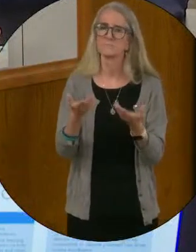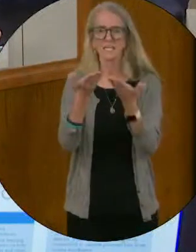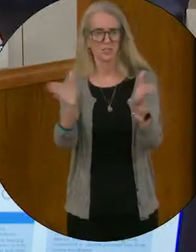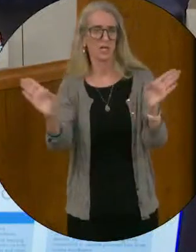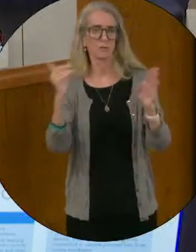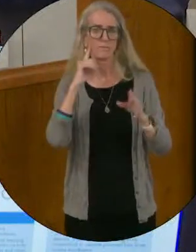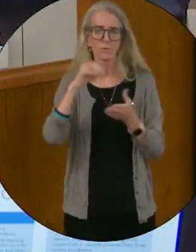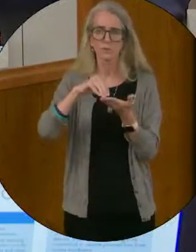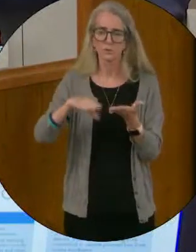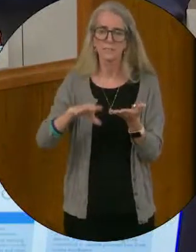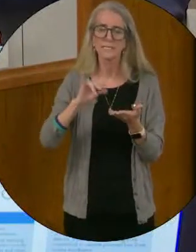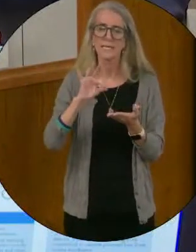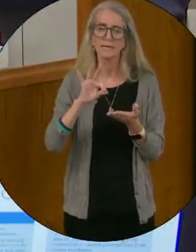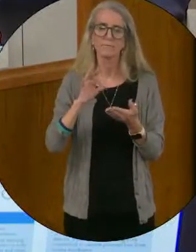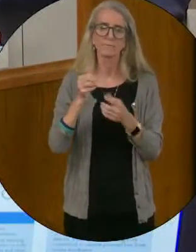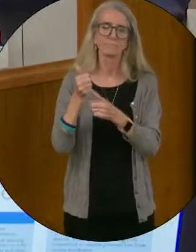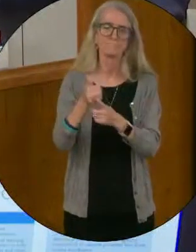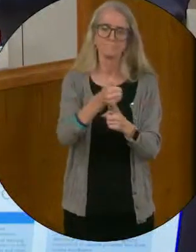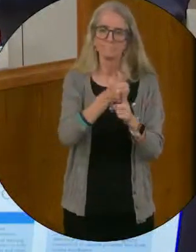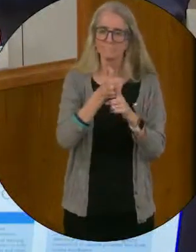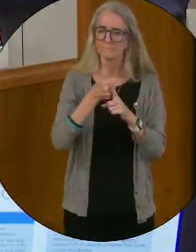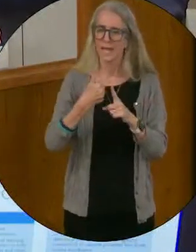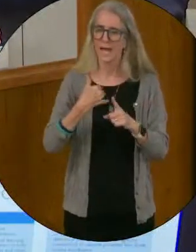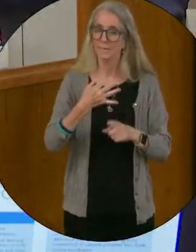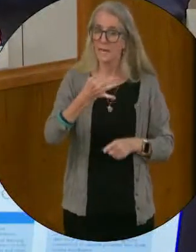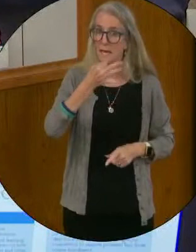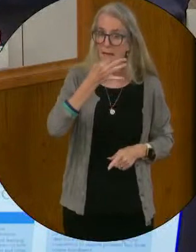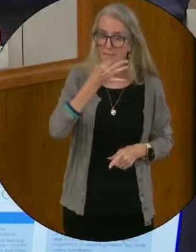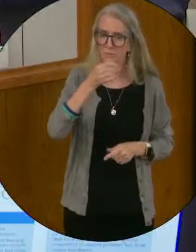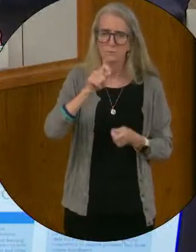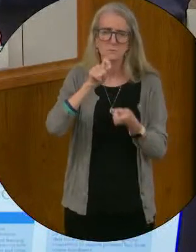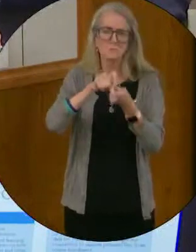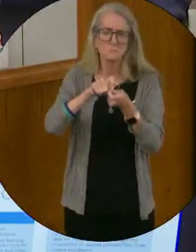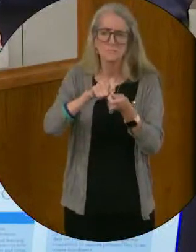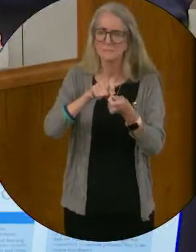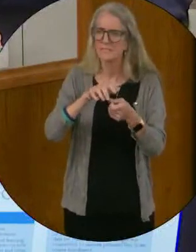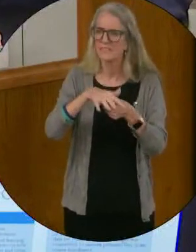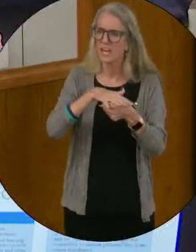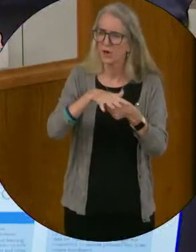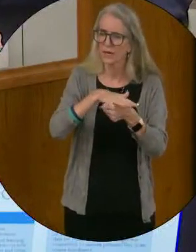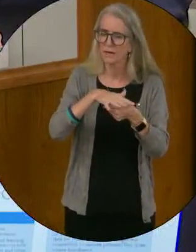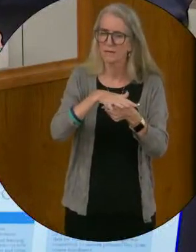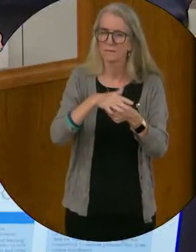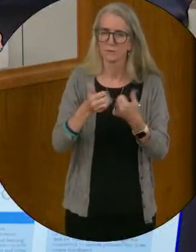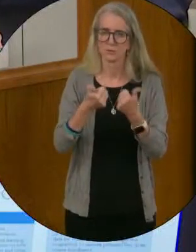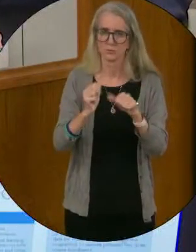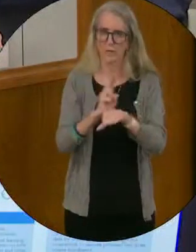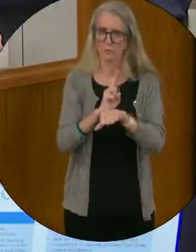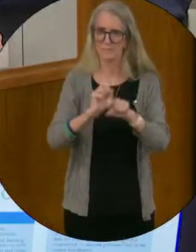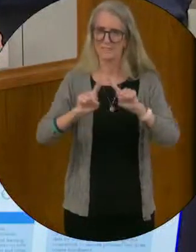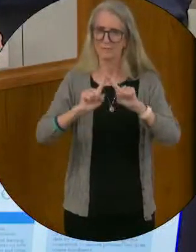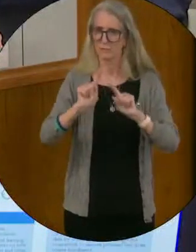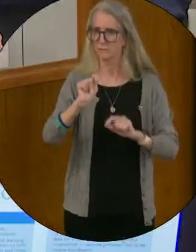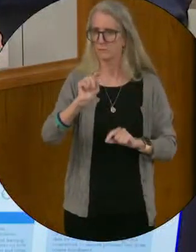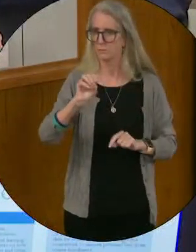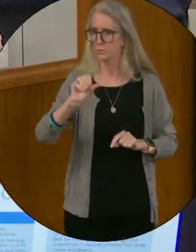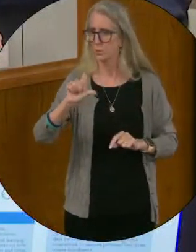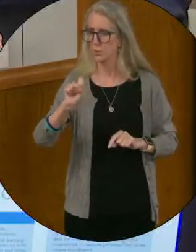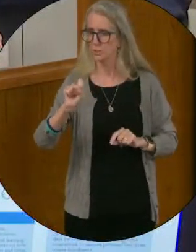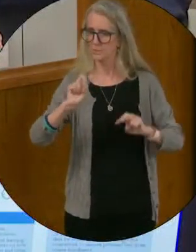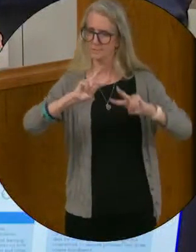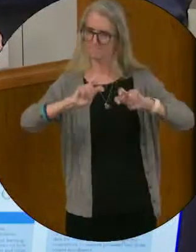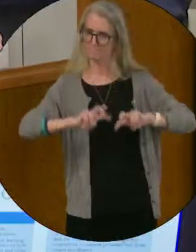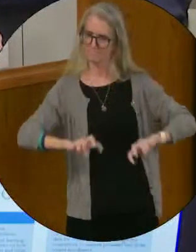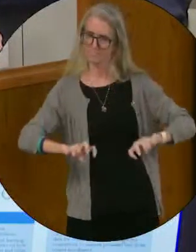they have an aptitude for a certain area, we're trying to use different kinds of tools to identify that. So